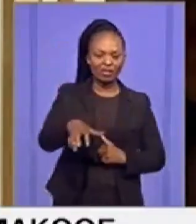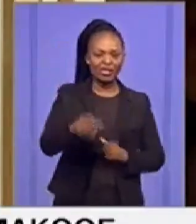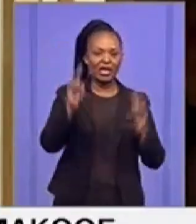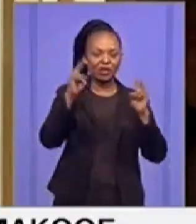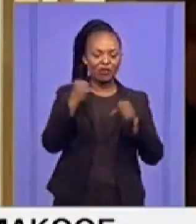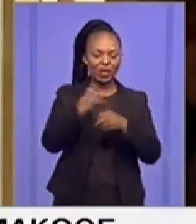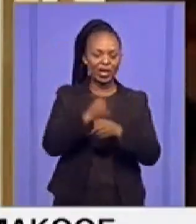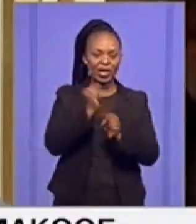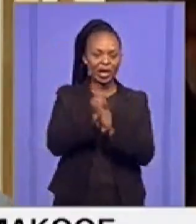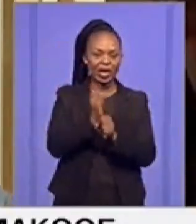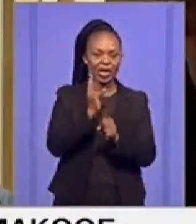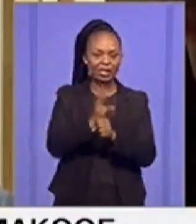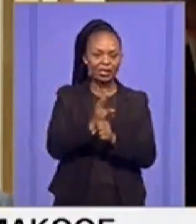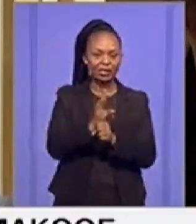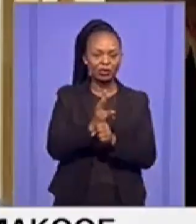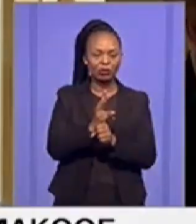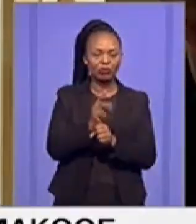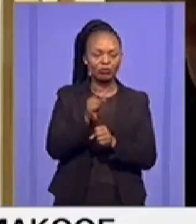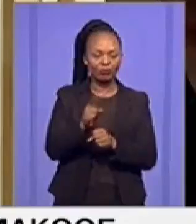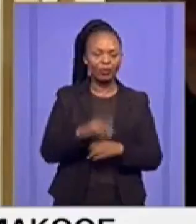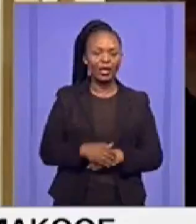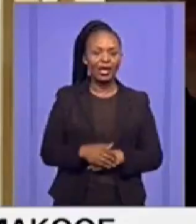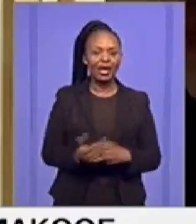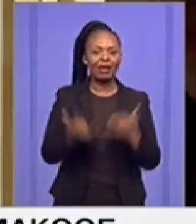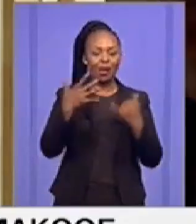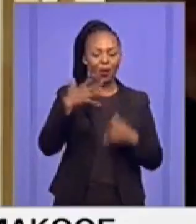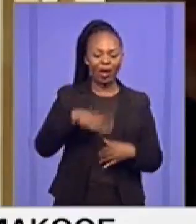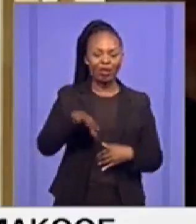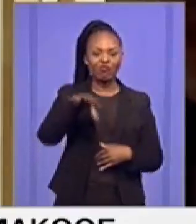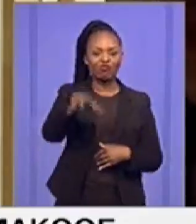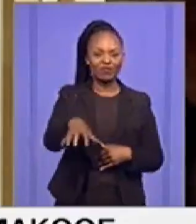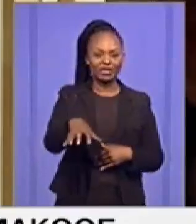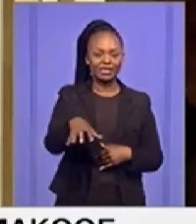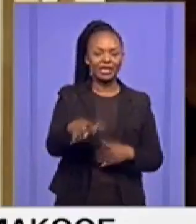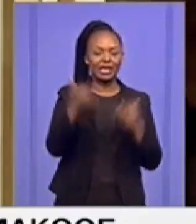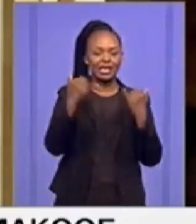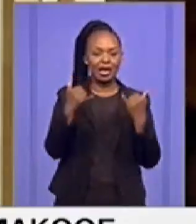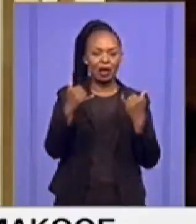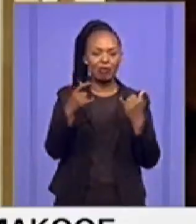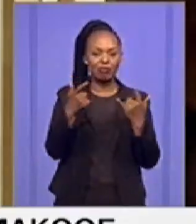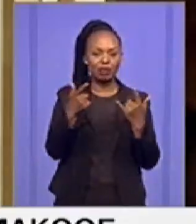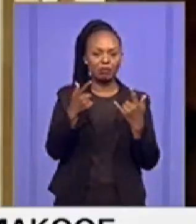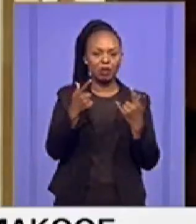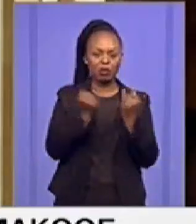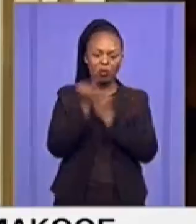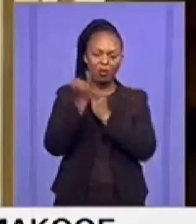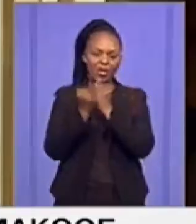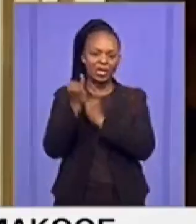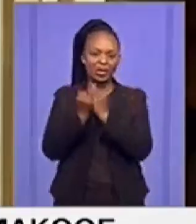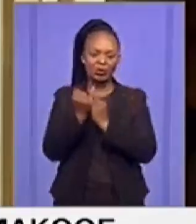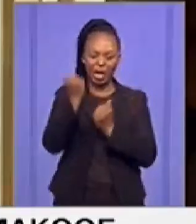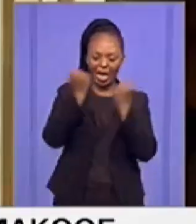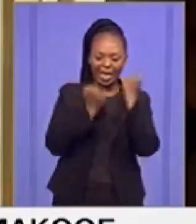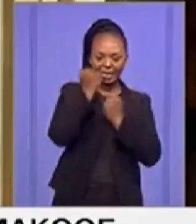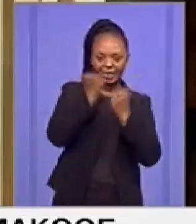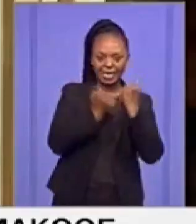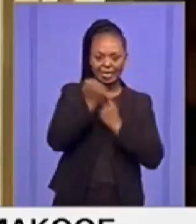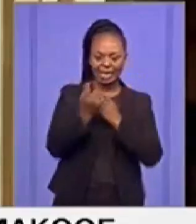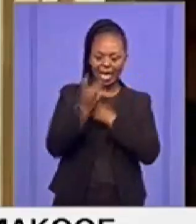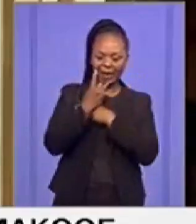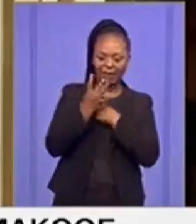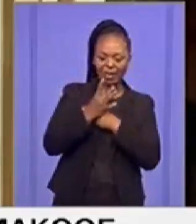grade 12 results. So some of us from the other provinces, we are running to communicate, to assist us, to advise us, to